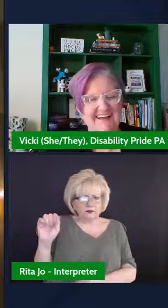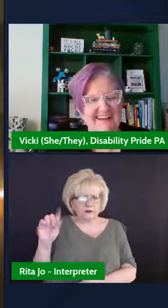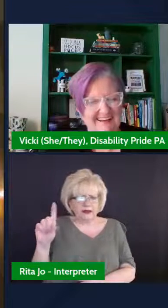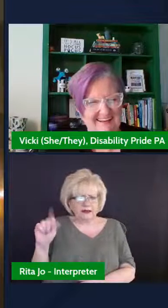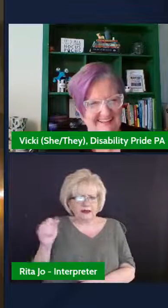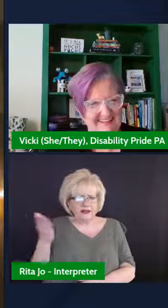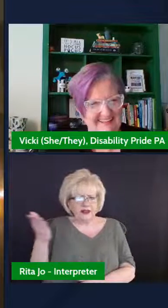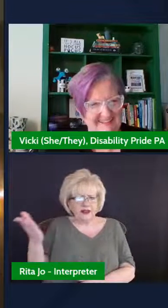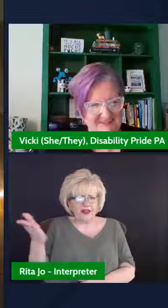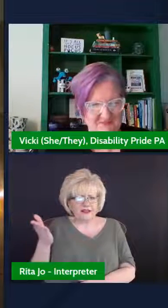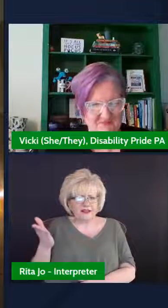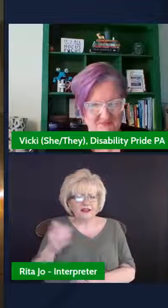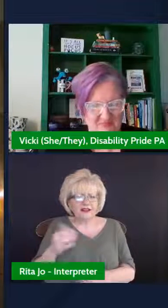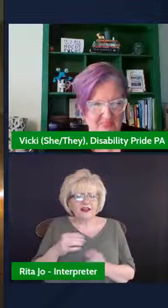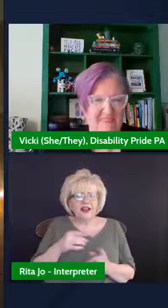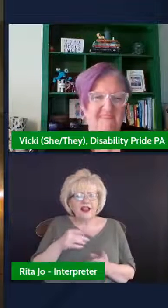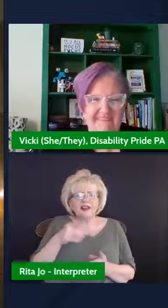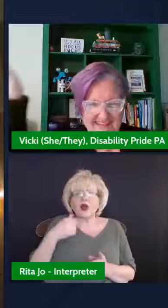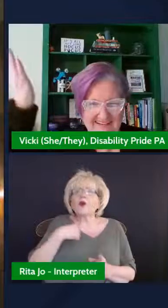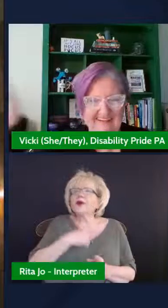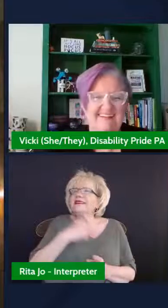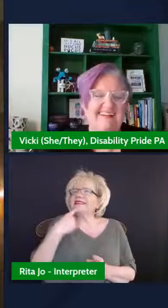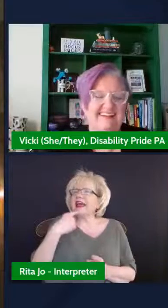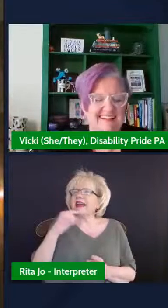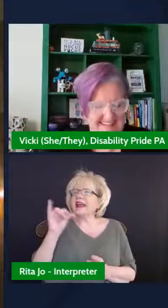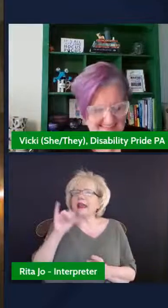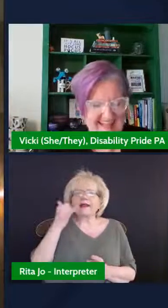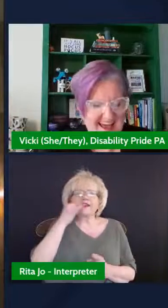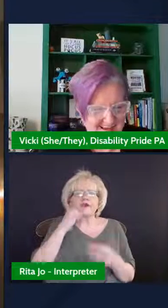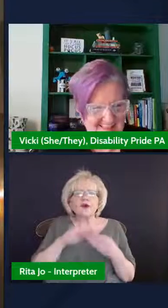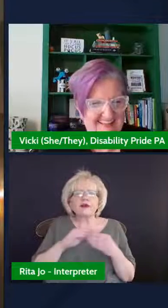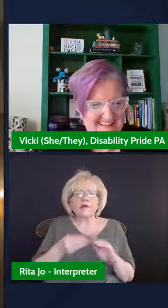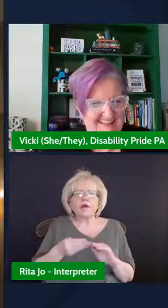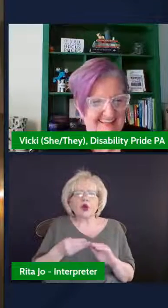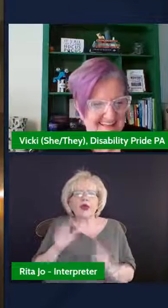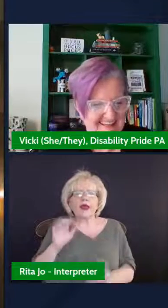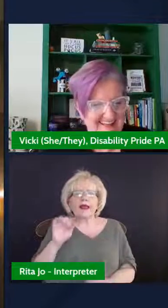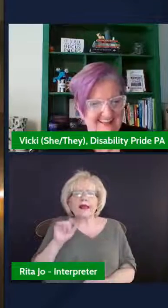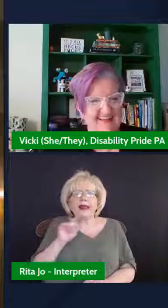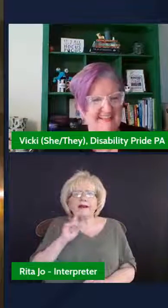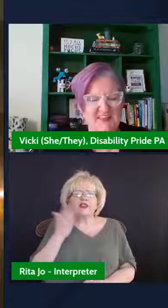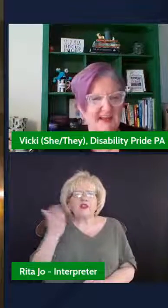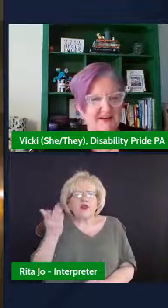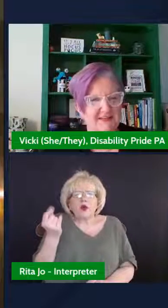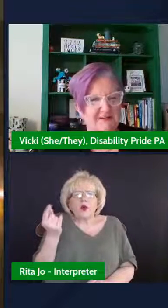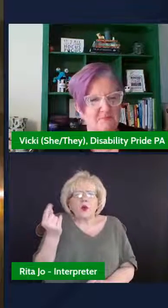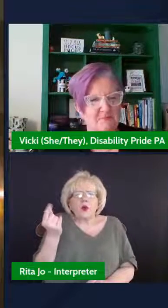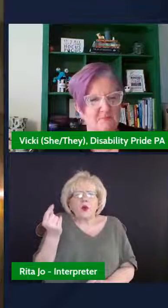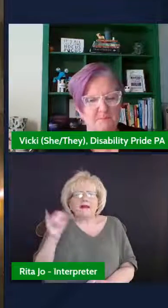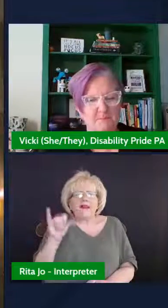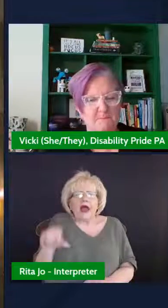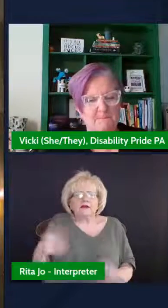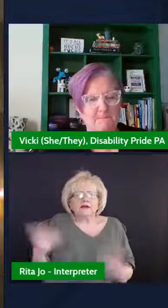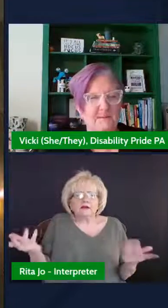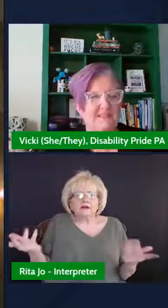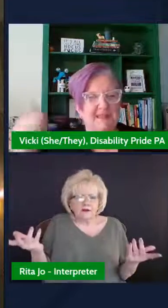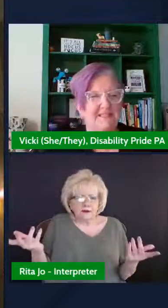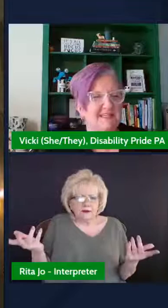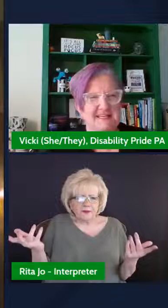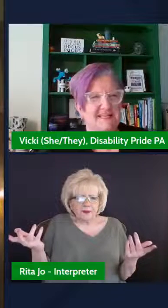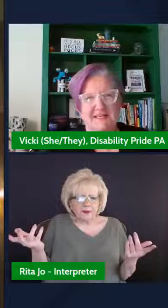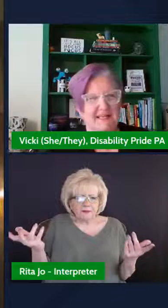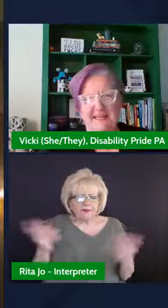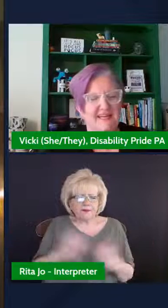Like, you say it like it's a phone number. What are they talking about? Like, Exactly. that's It's the there. worst compliment. So, But